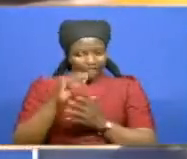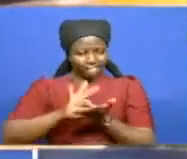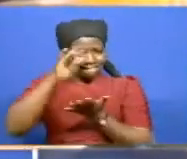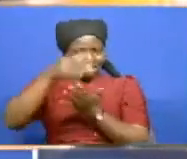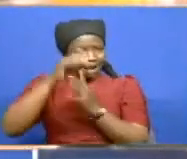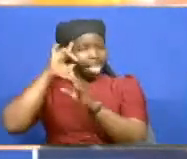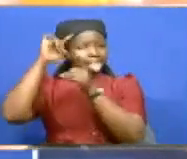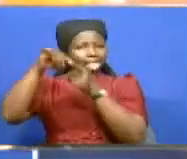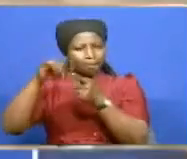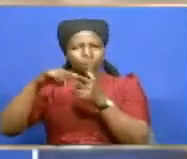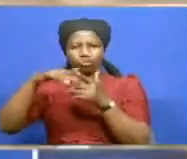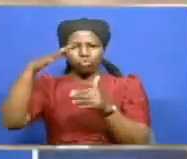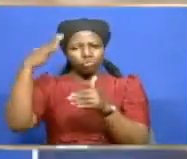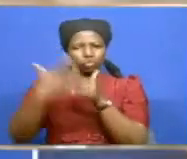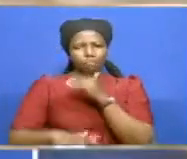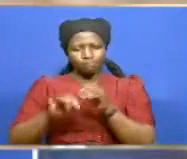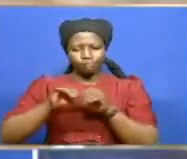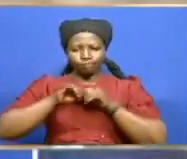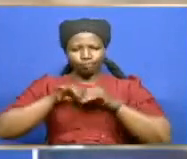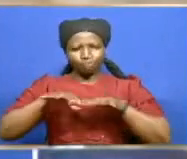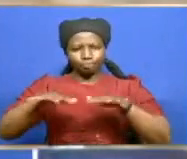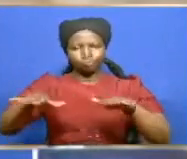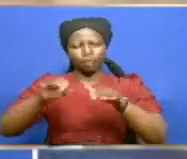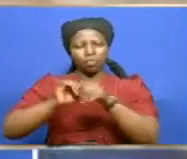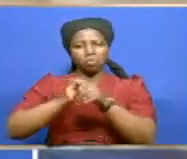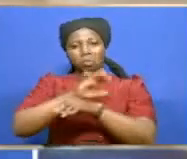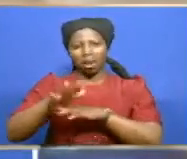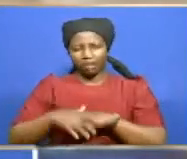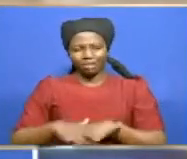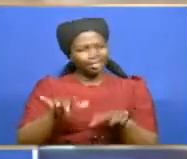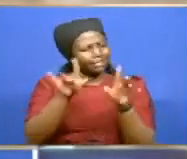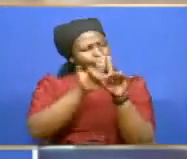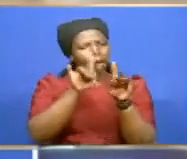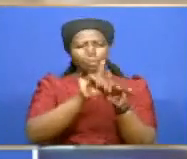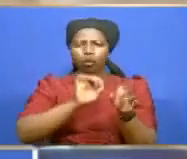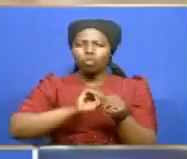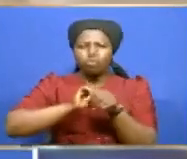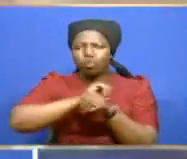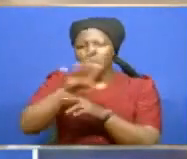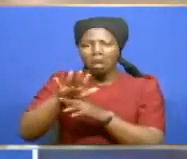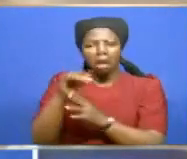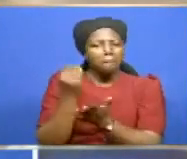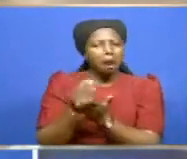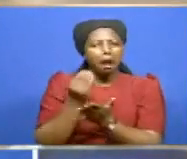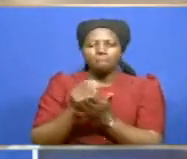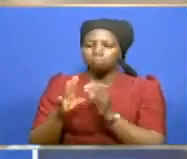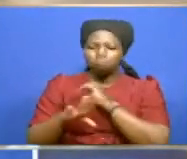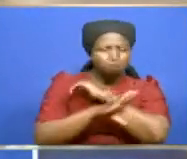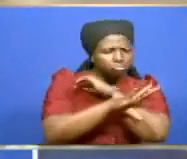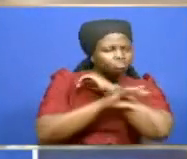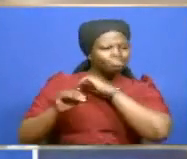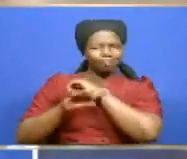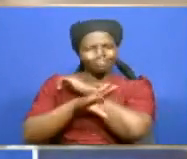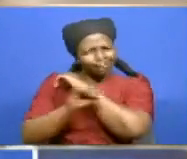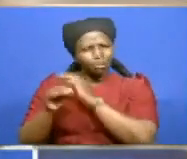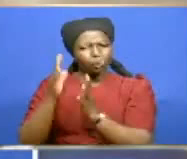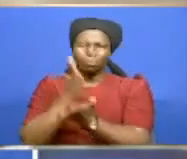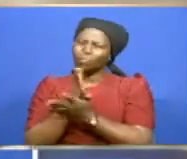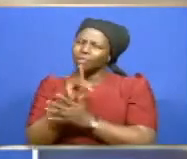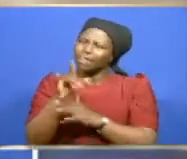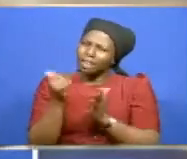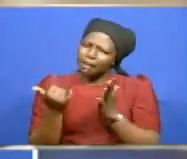spread of COVID-19. At the pesa ya COVID, wanaiba. Wanagoi, watu wana adabu kabisa.